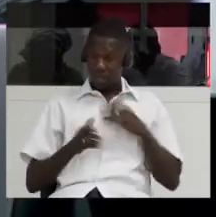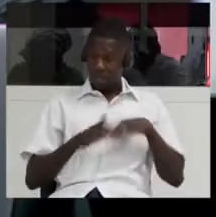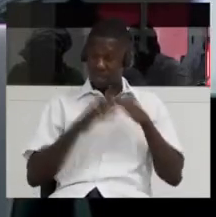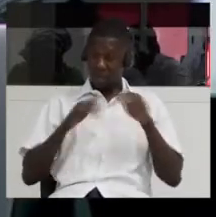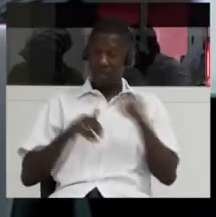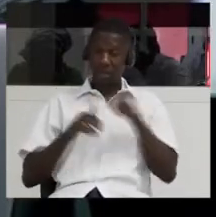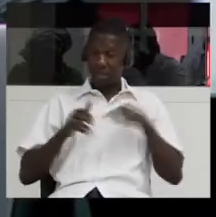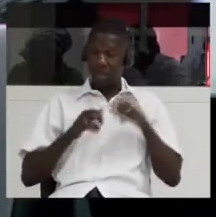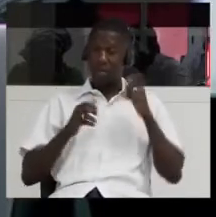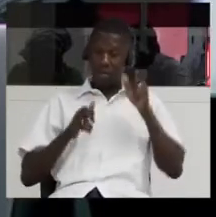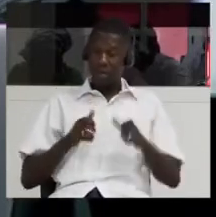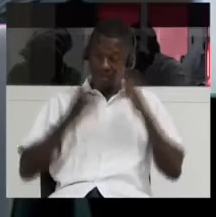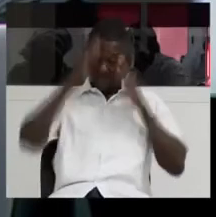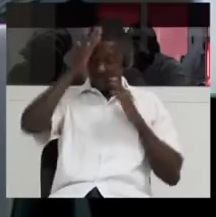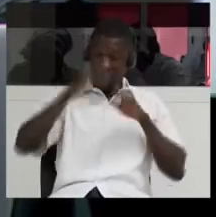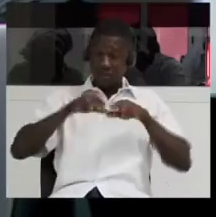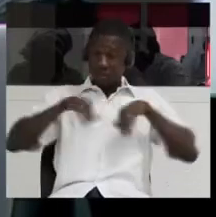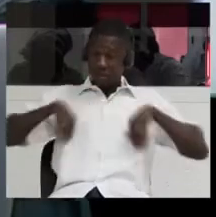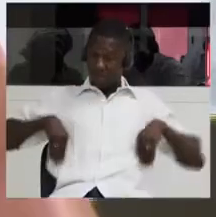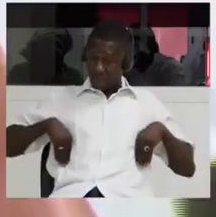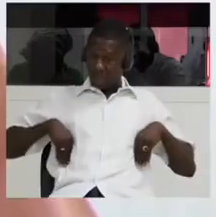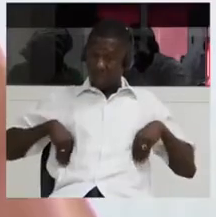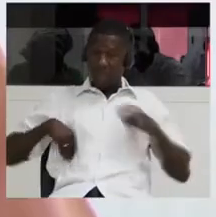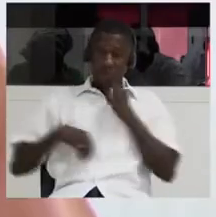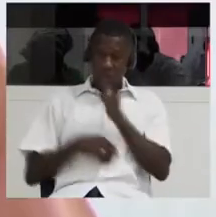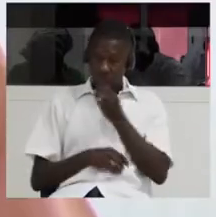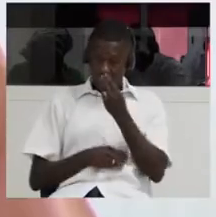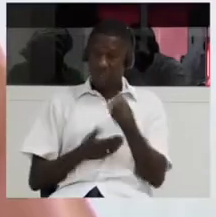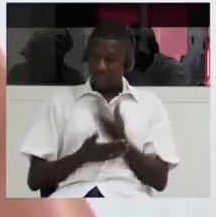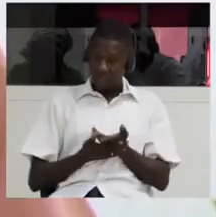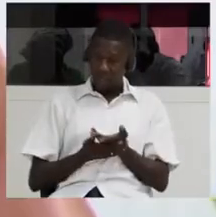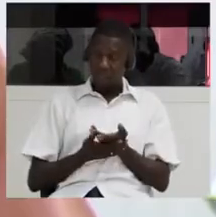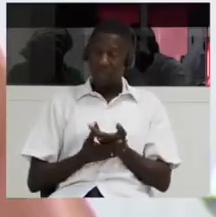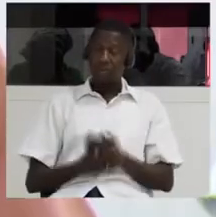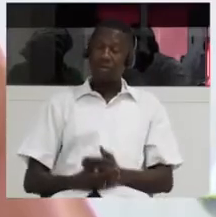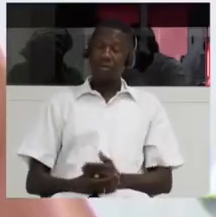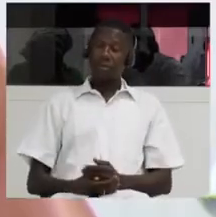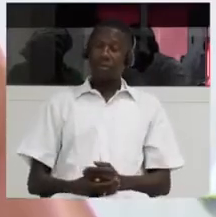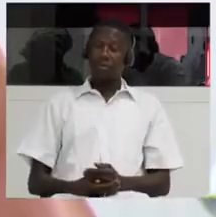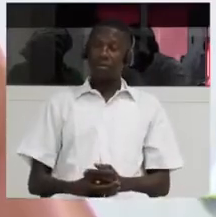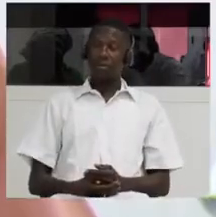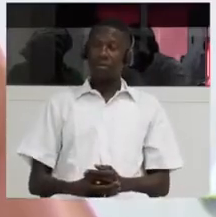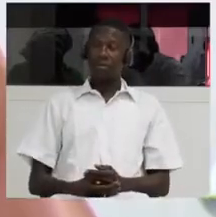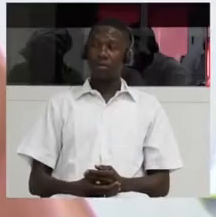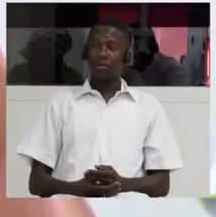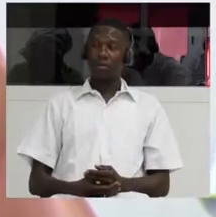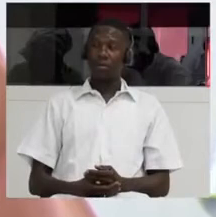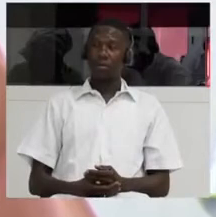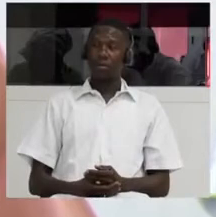to surrender? That's what you're telling us? Yes, the side I was